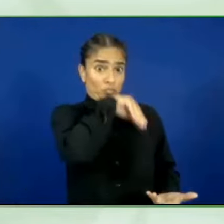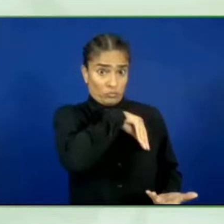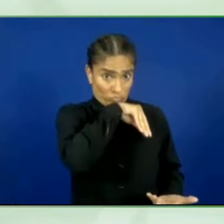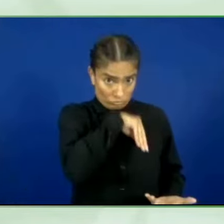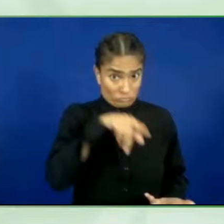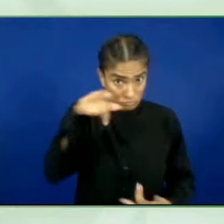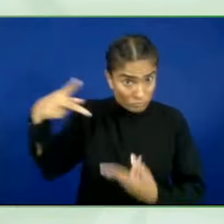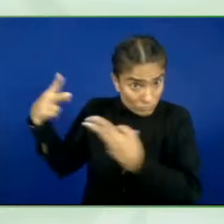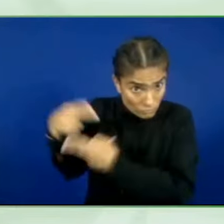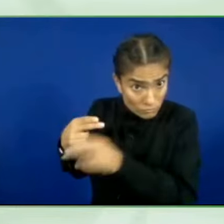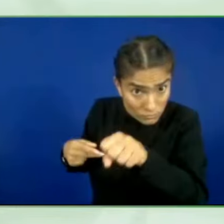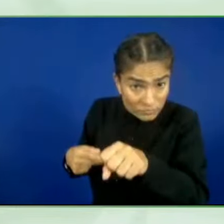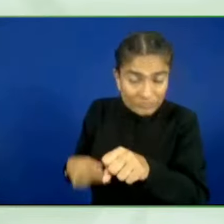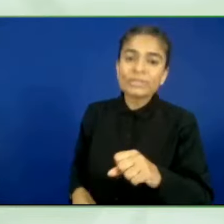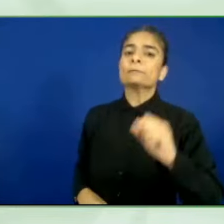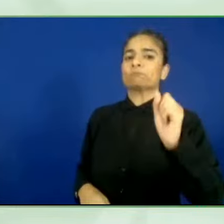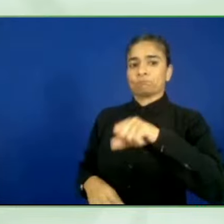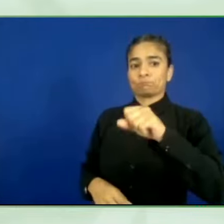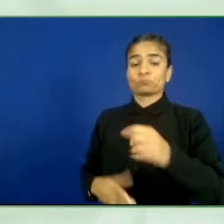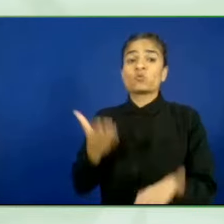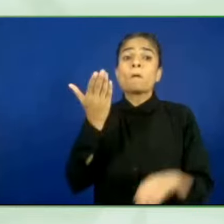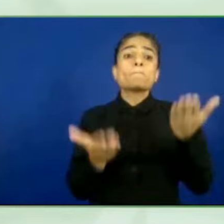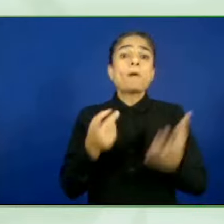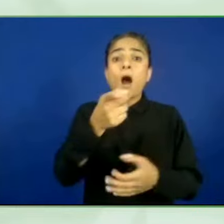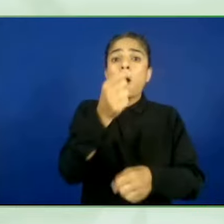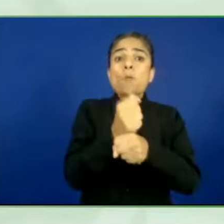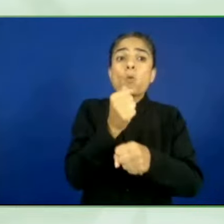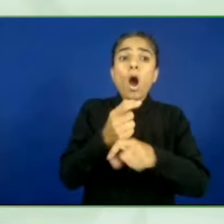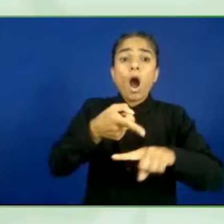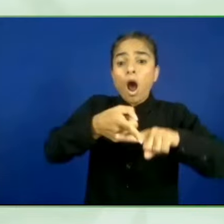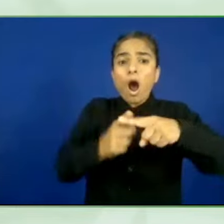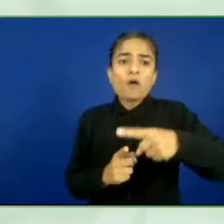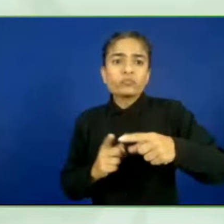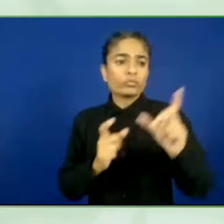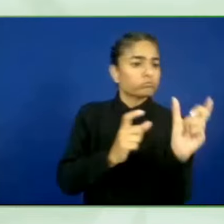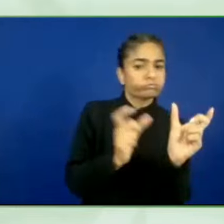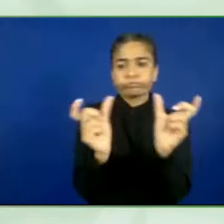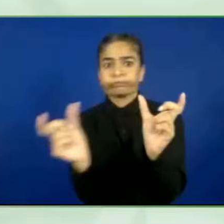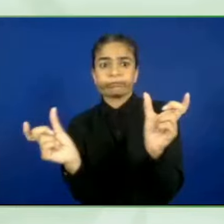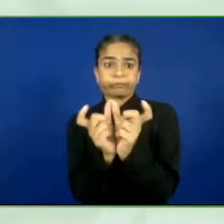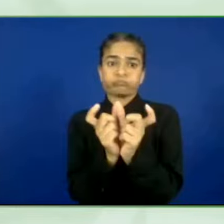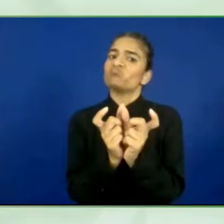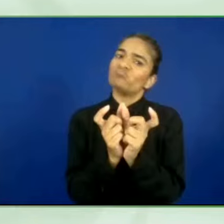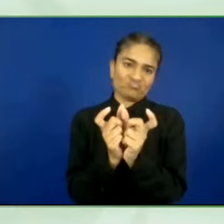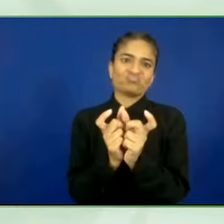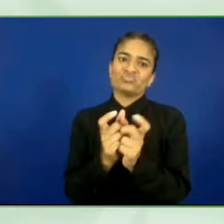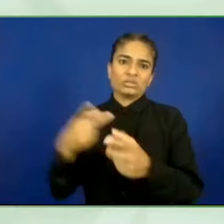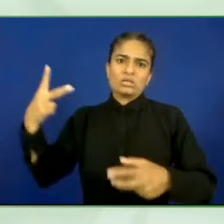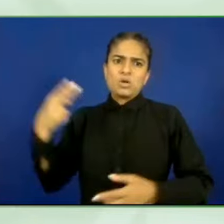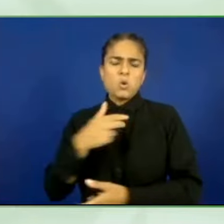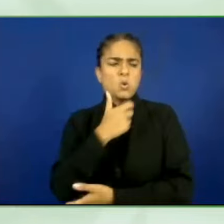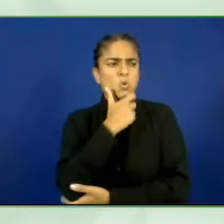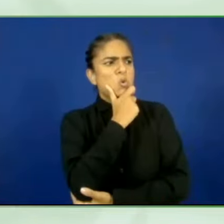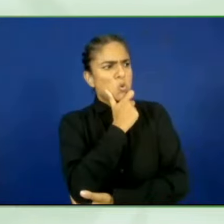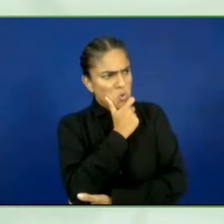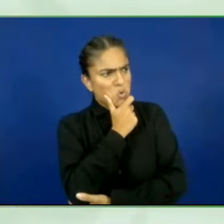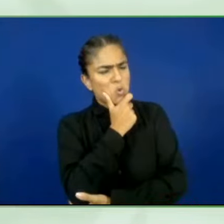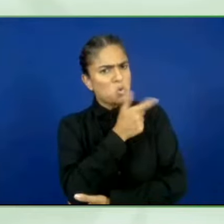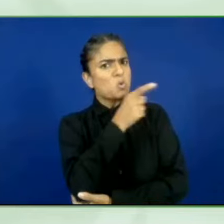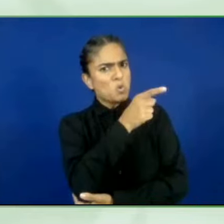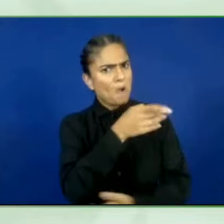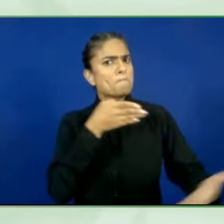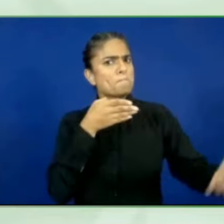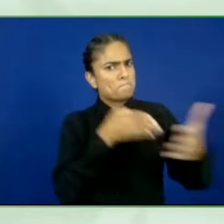work as well, which I do. So I think that's a huge barrier, isn't it? It kind of would you think that it might trap people